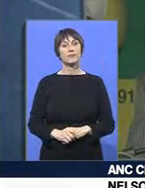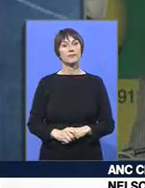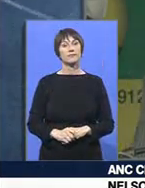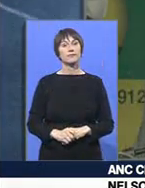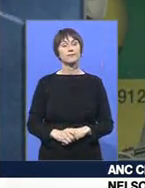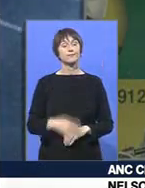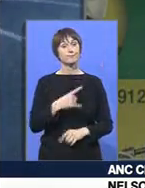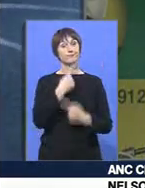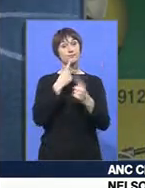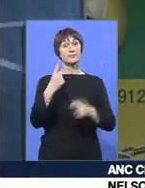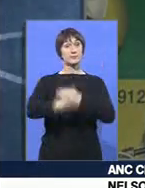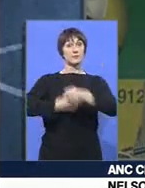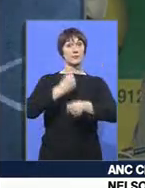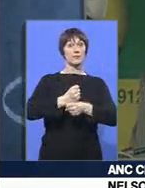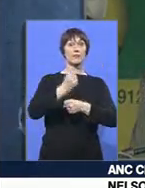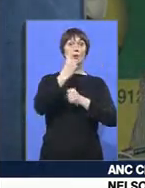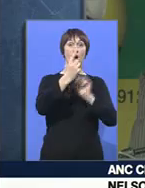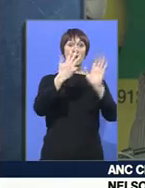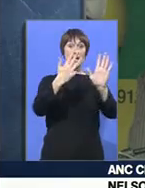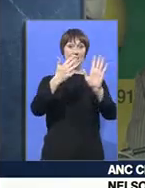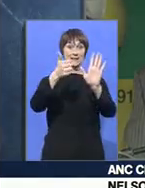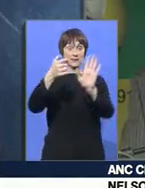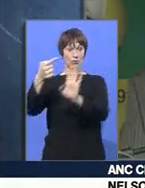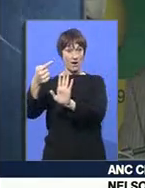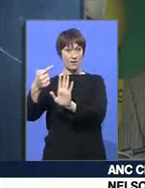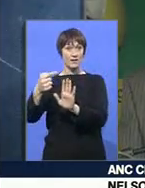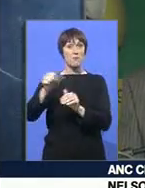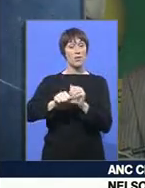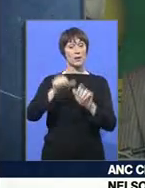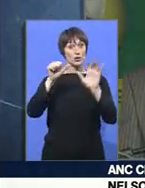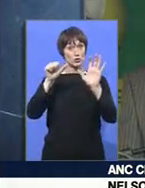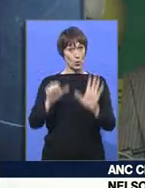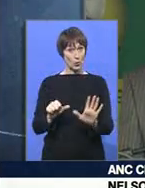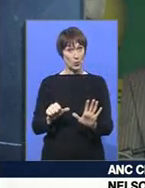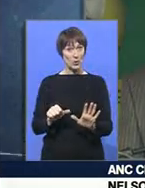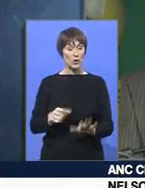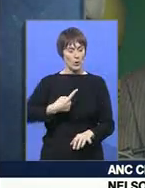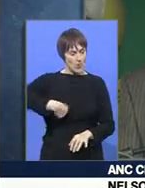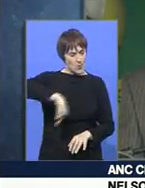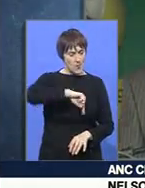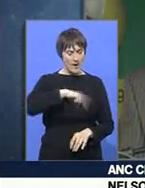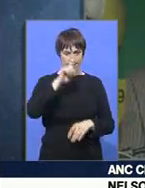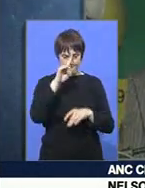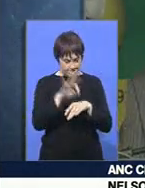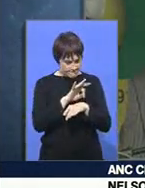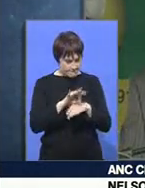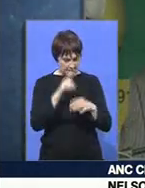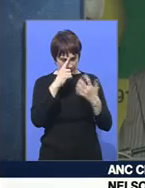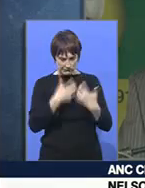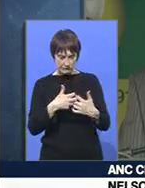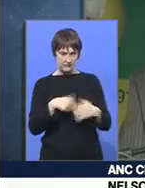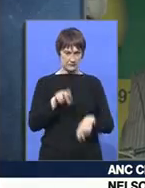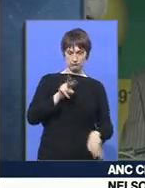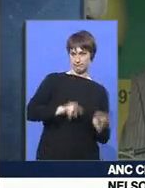"At the beginning of June 1961, after a long and anxious assessment of the South